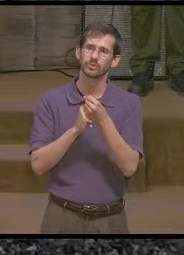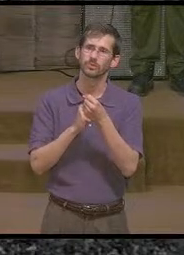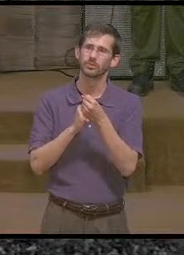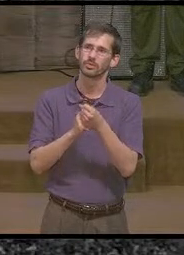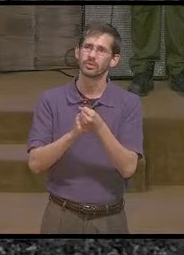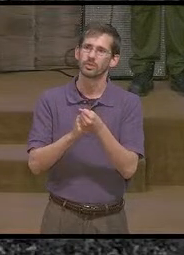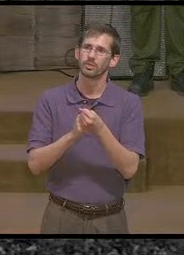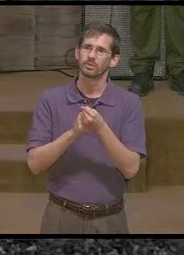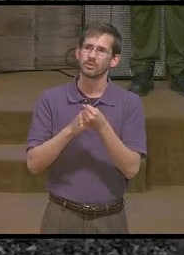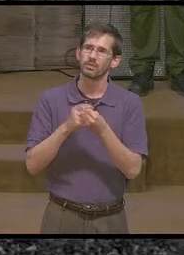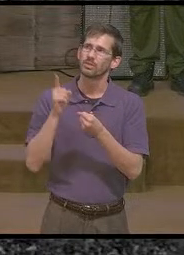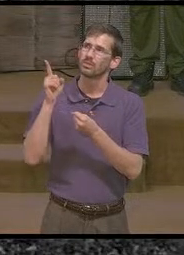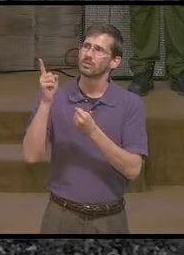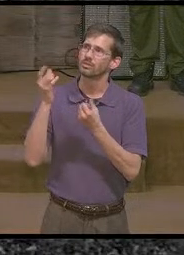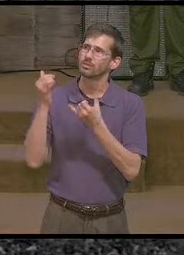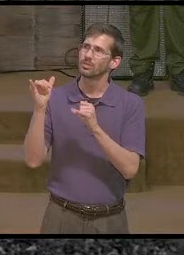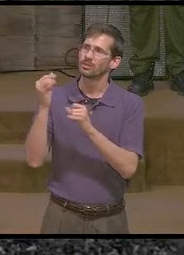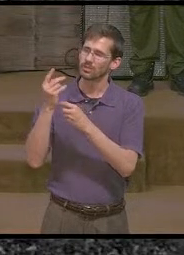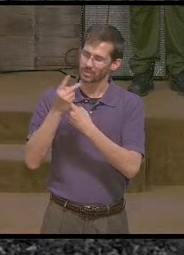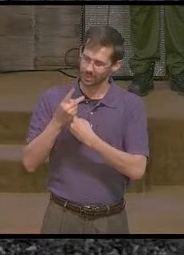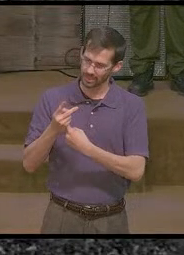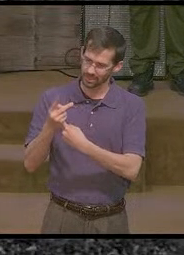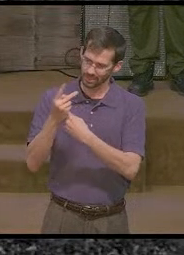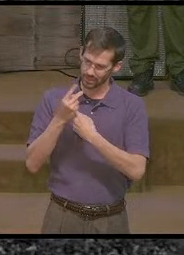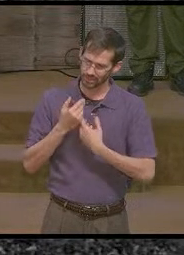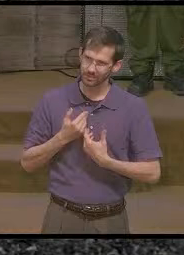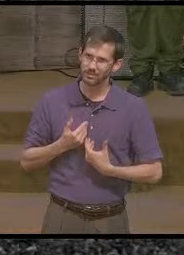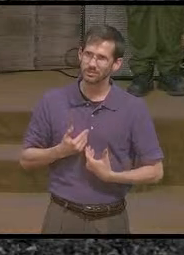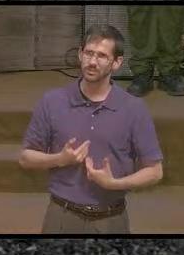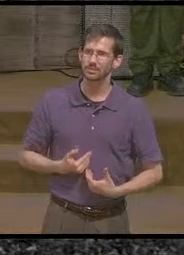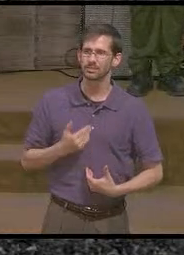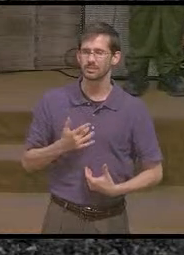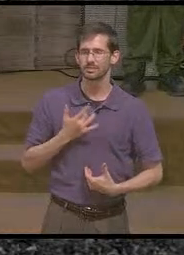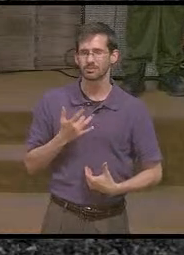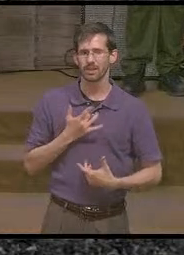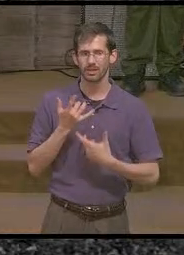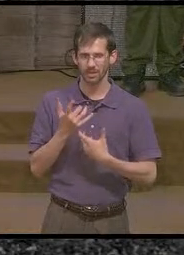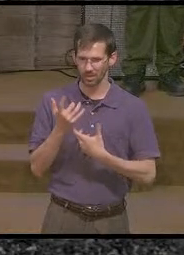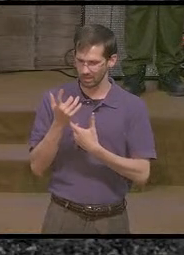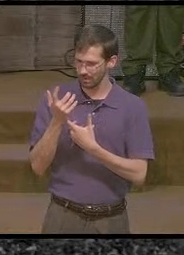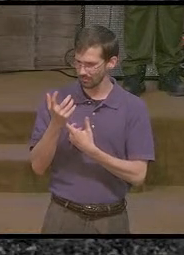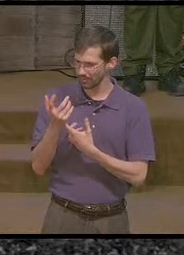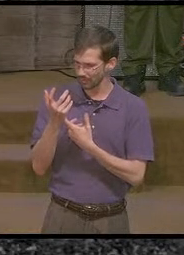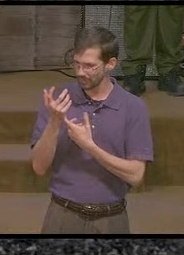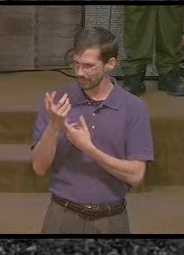faithfulness. I'm still in your hands. This is my